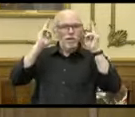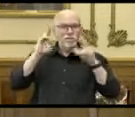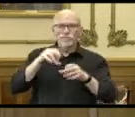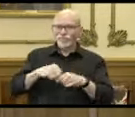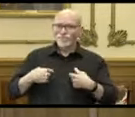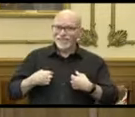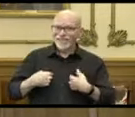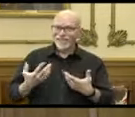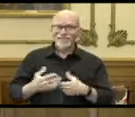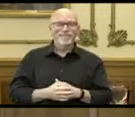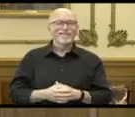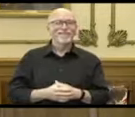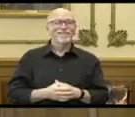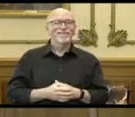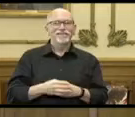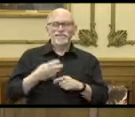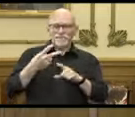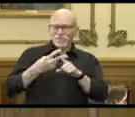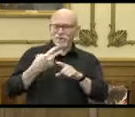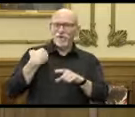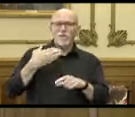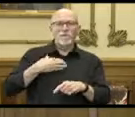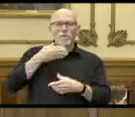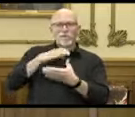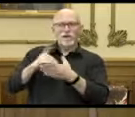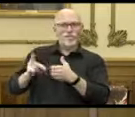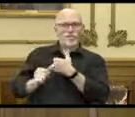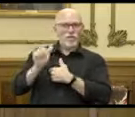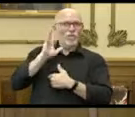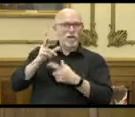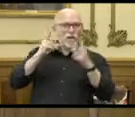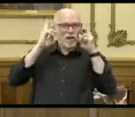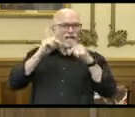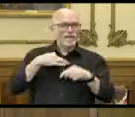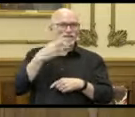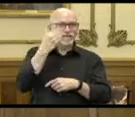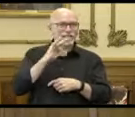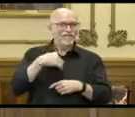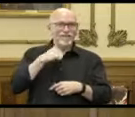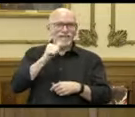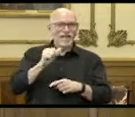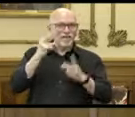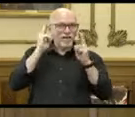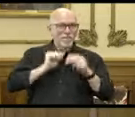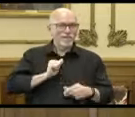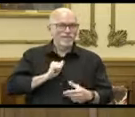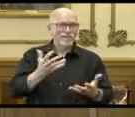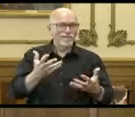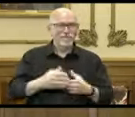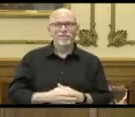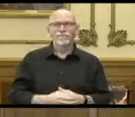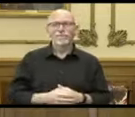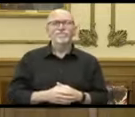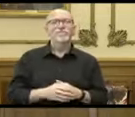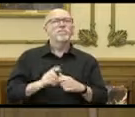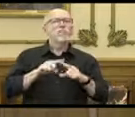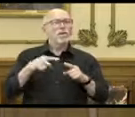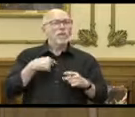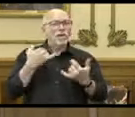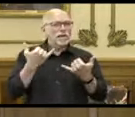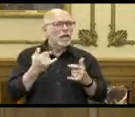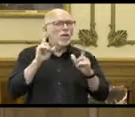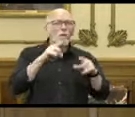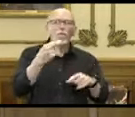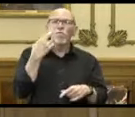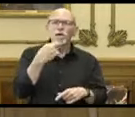included. A couple months ago, my wife threatened to cut my hair in my sleep if I didn't do it myself. We're eating in restaurants